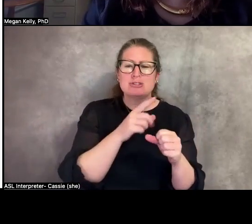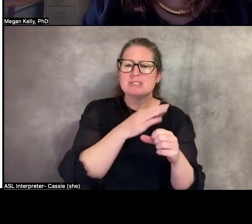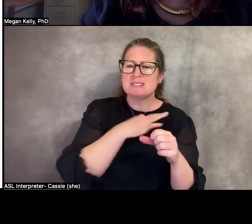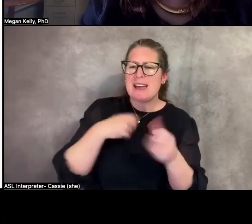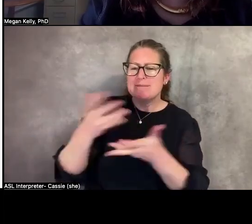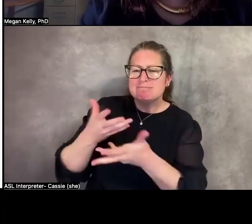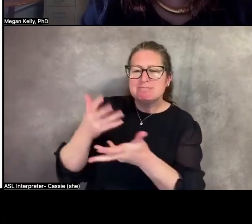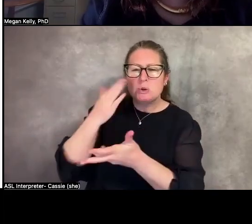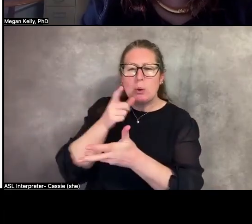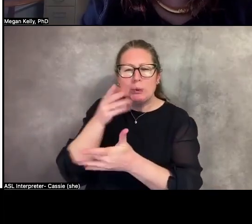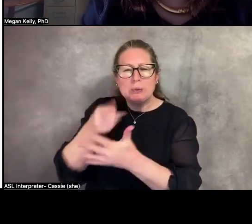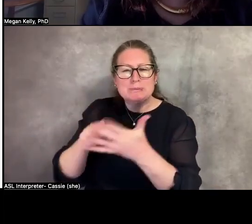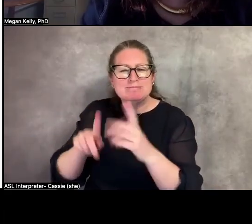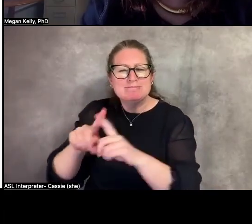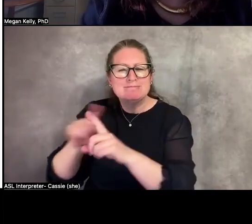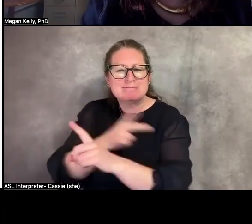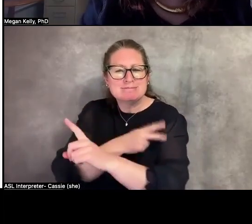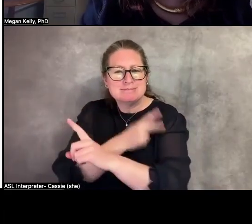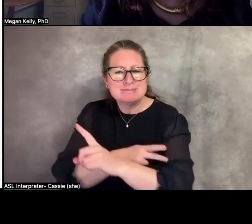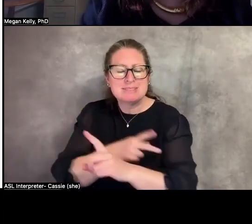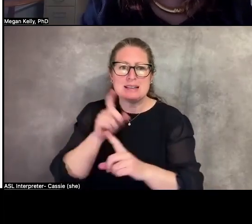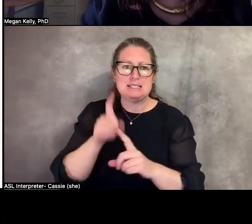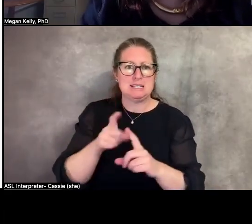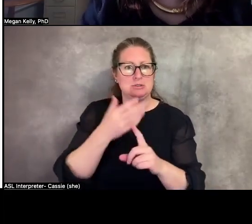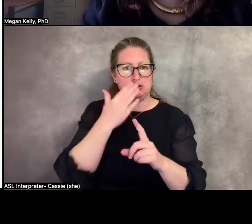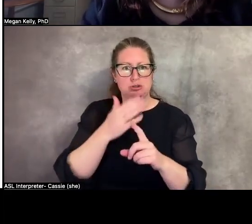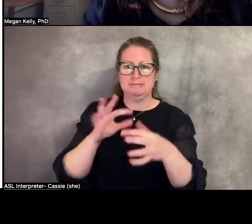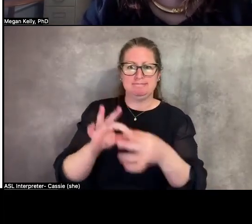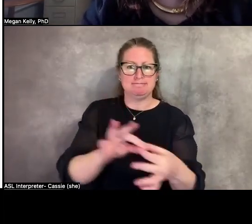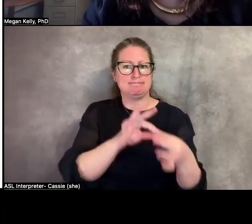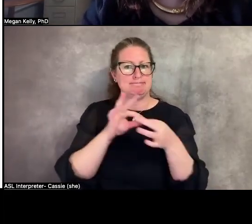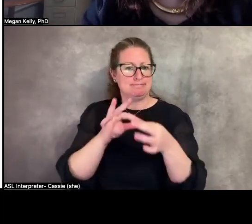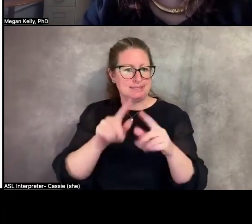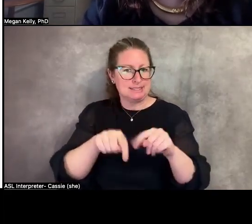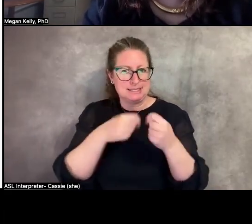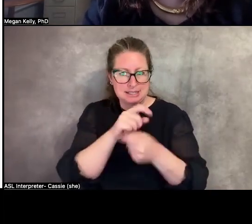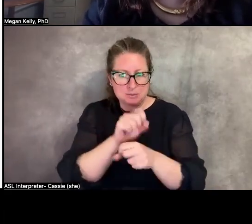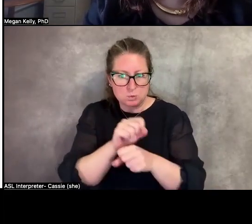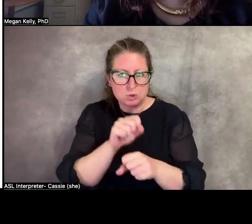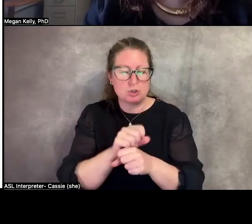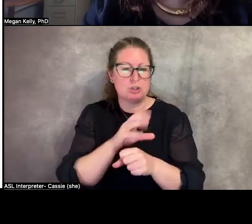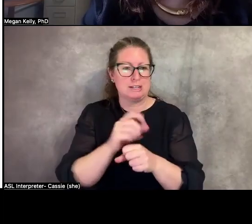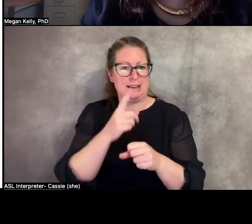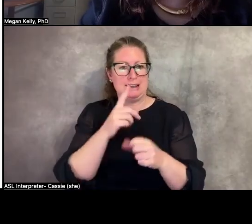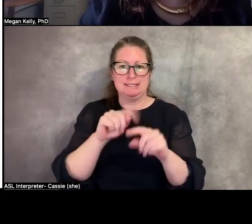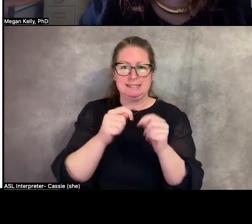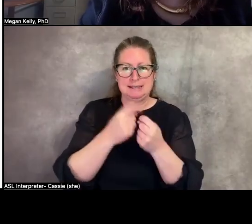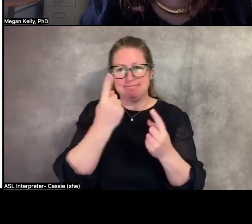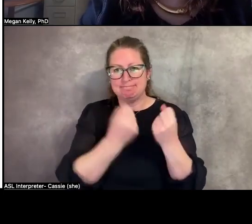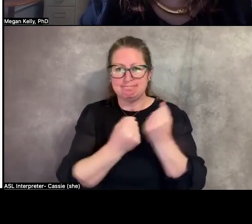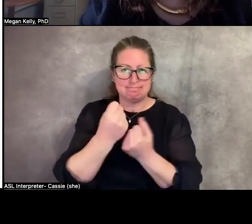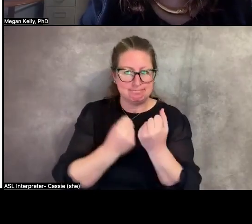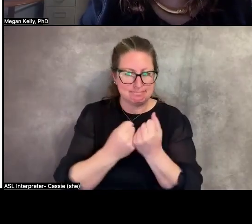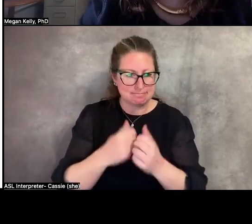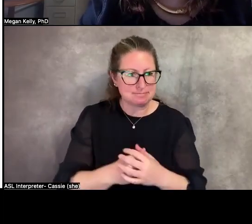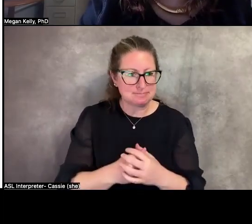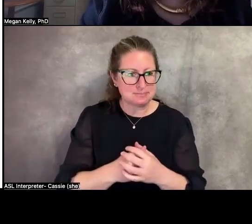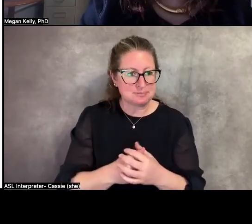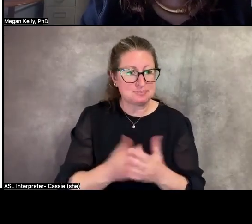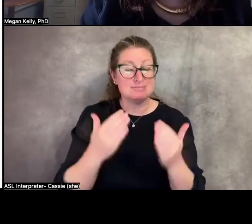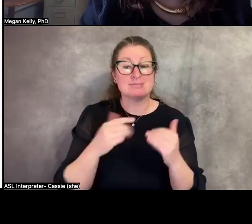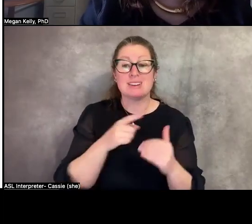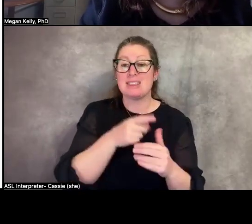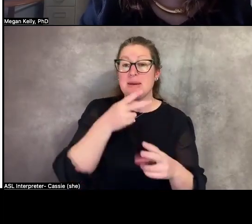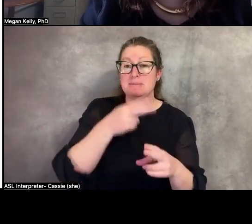well as stronger communication and teamwork across the staff, so good team cohesion. And they mentioned the importance of having